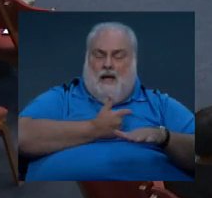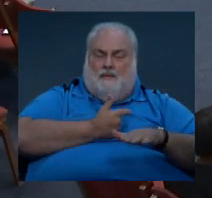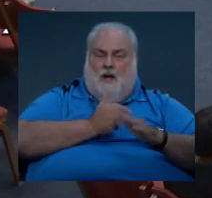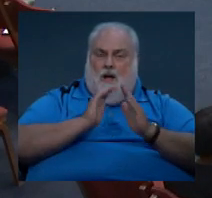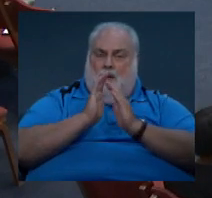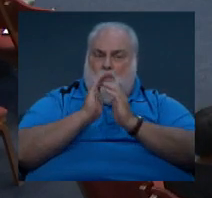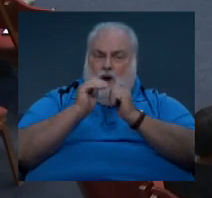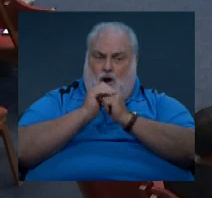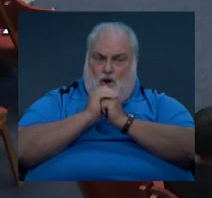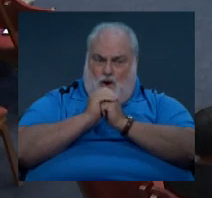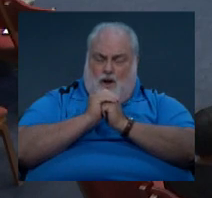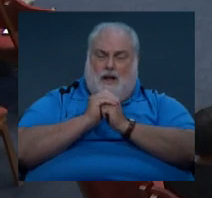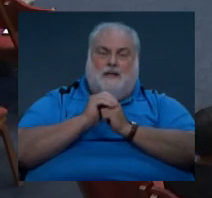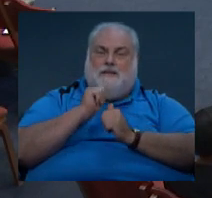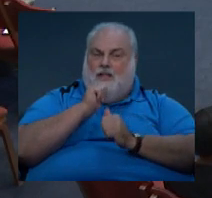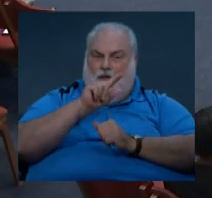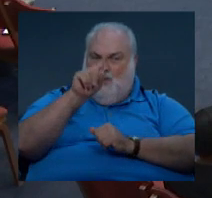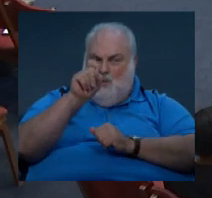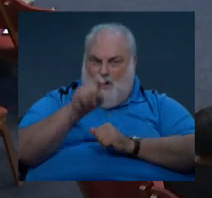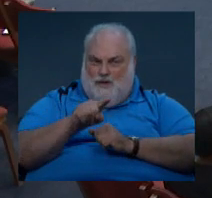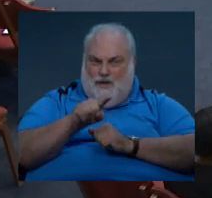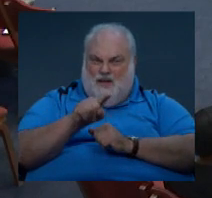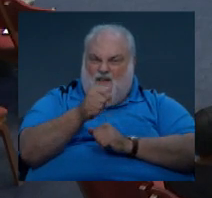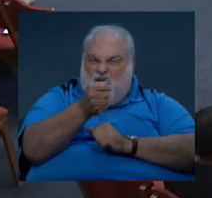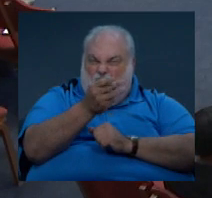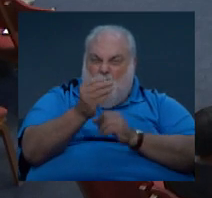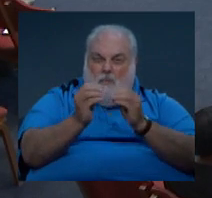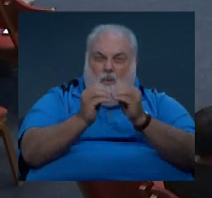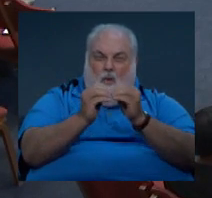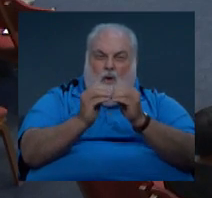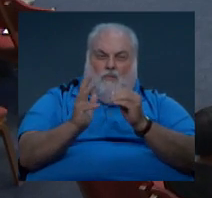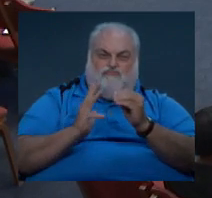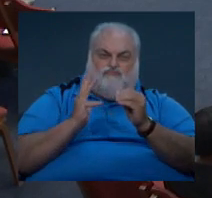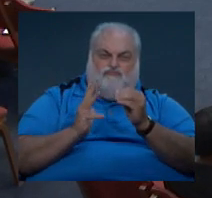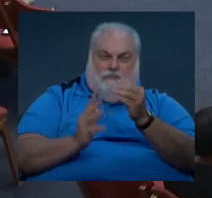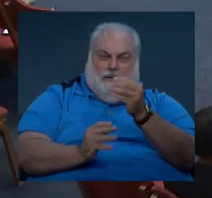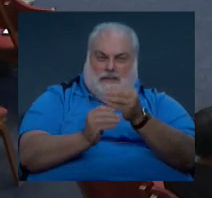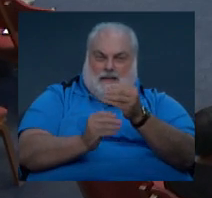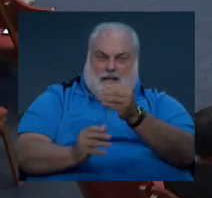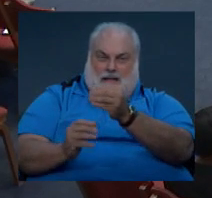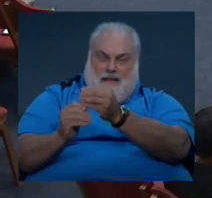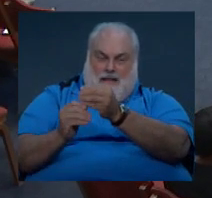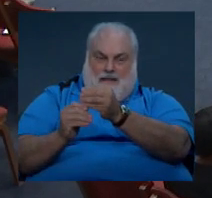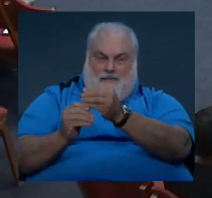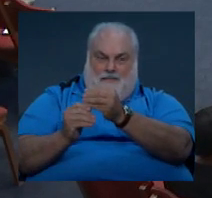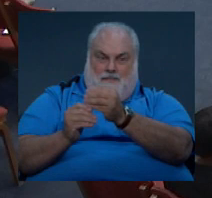the question at hand. It's just a couple of more amenities to make it